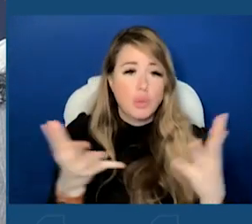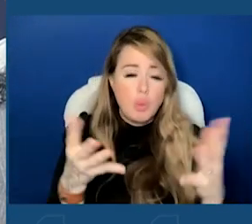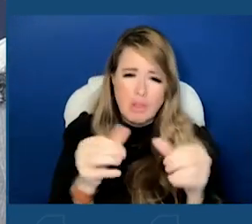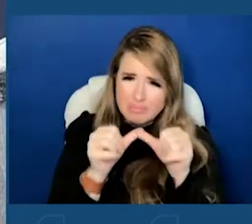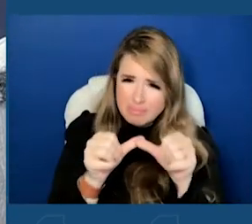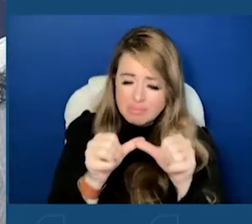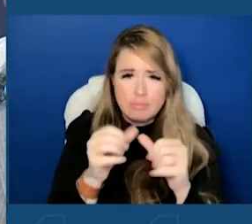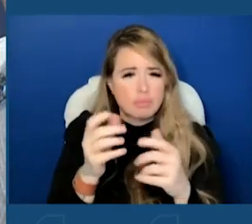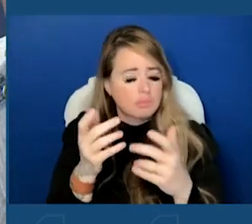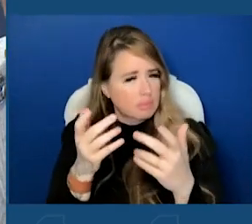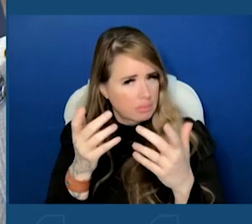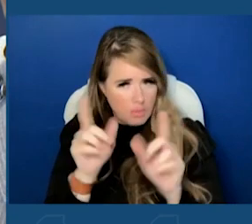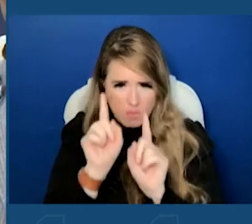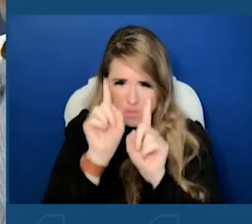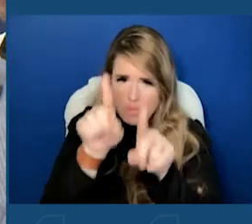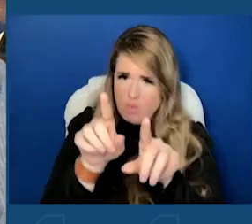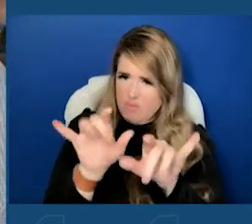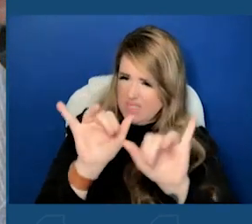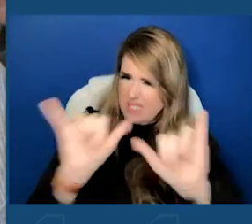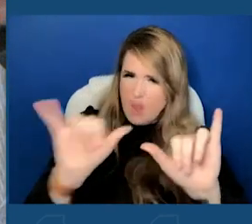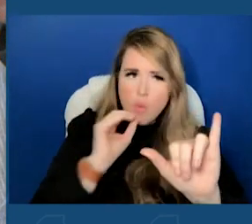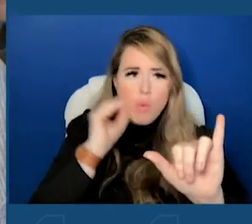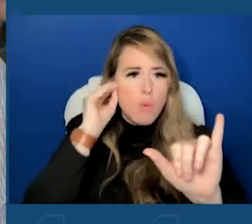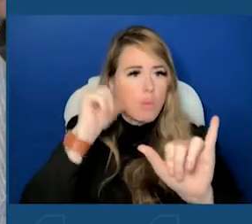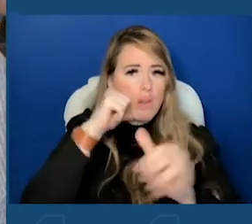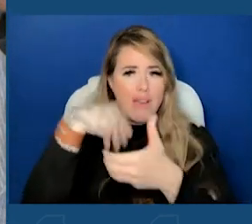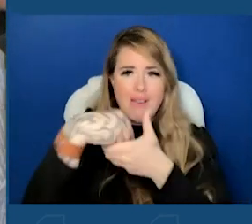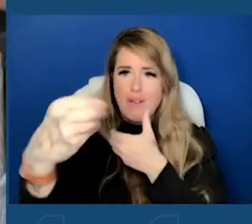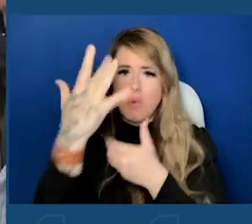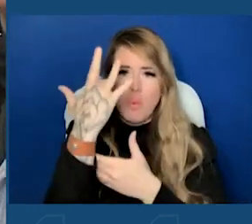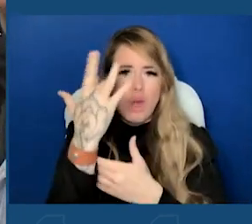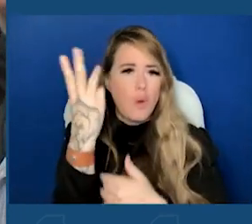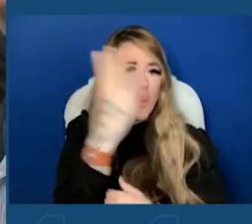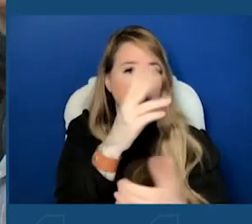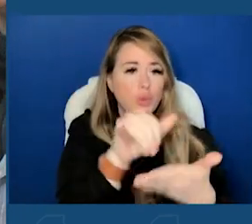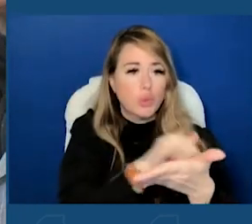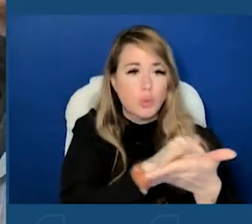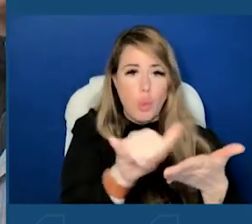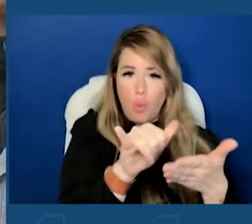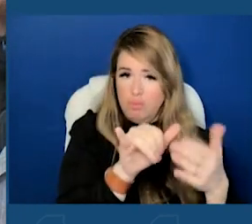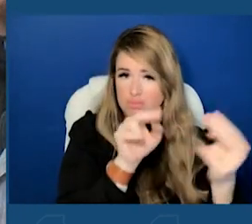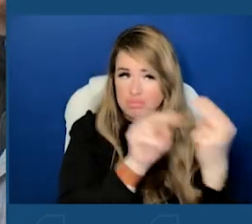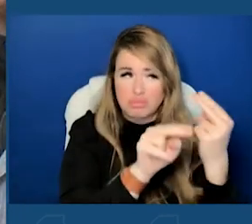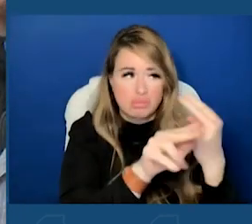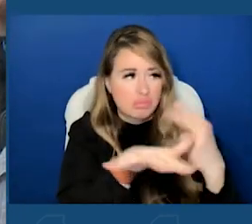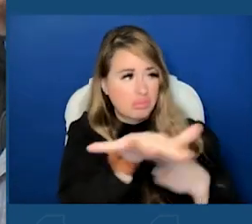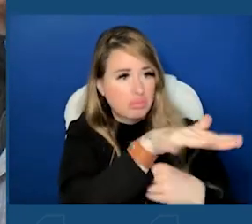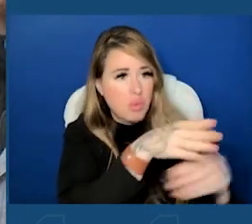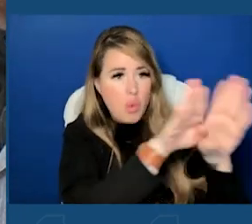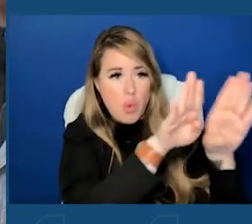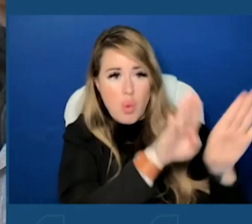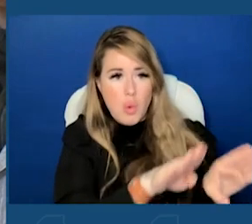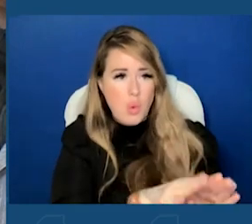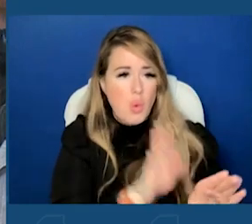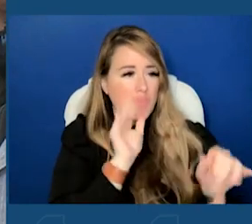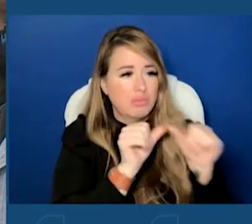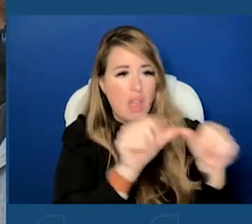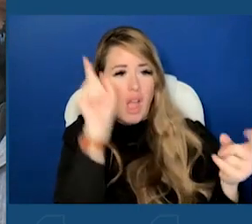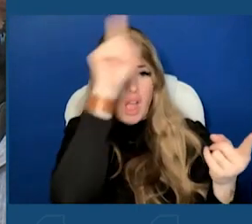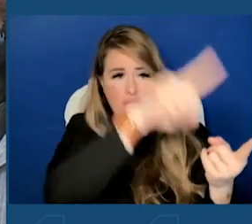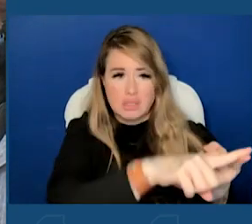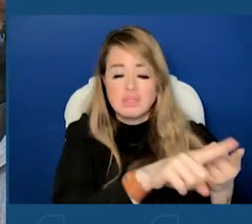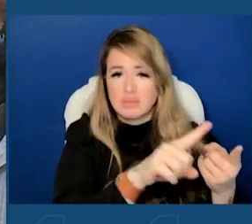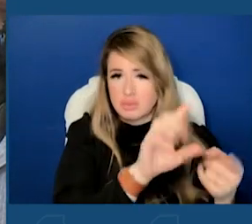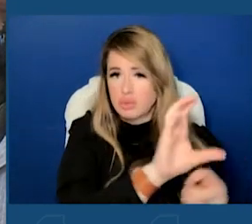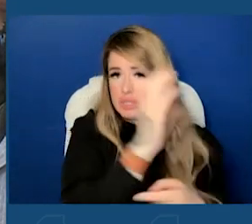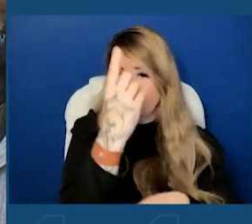centers open, encourage people to stay home. Roads are closed throughout Western New York and will be probably through Christmas Day. And it's really sad